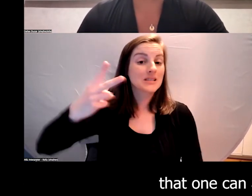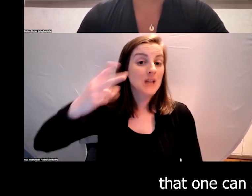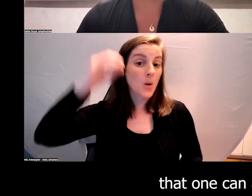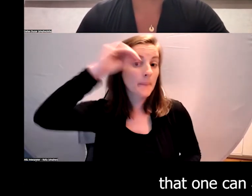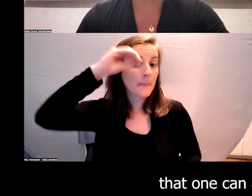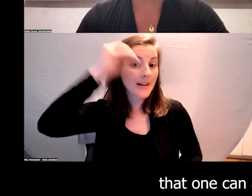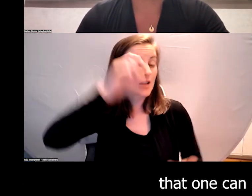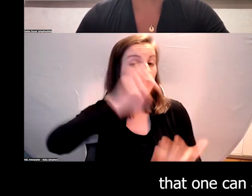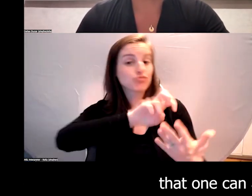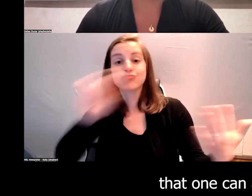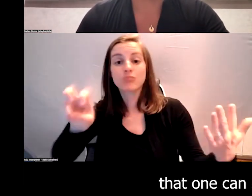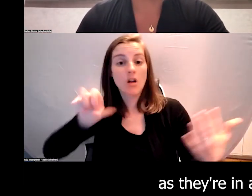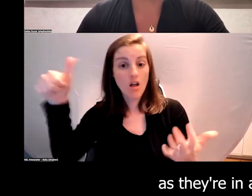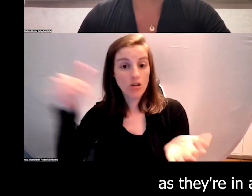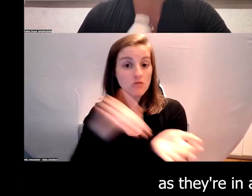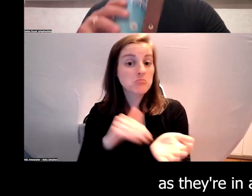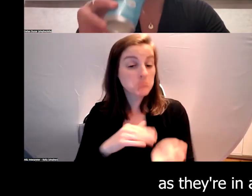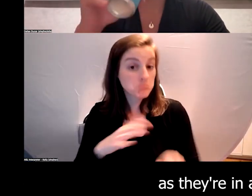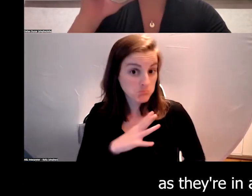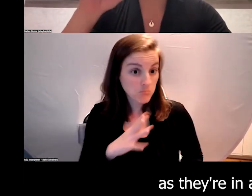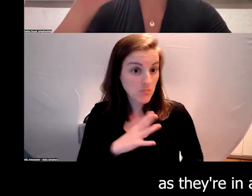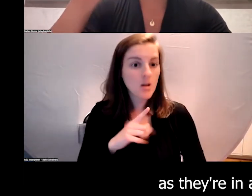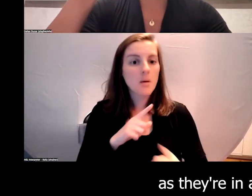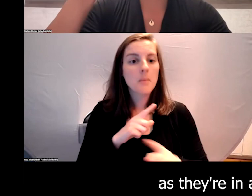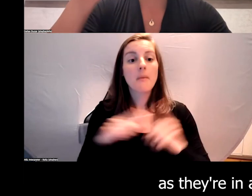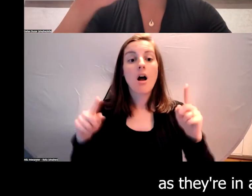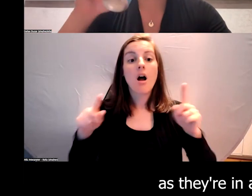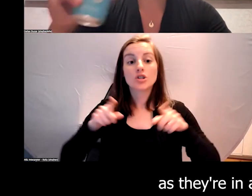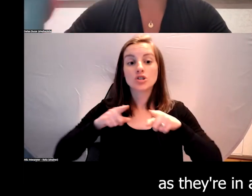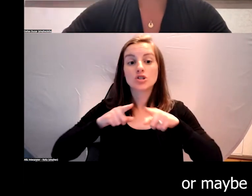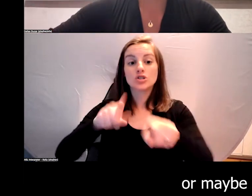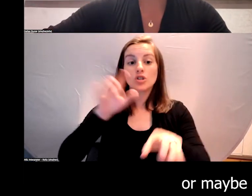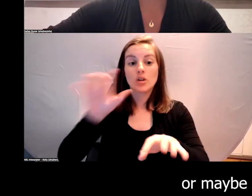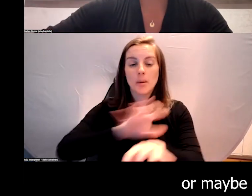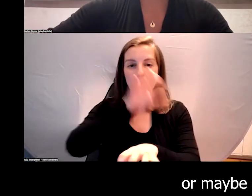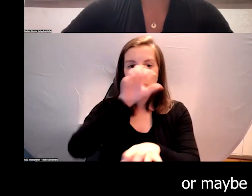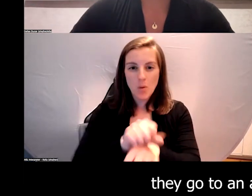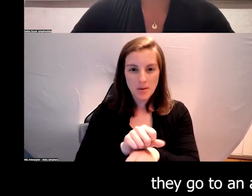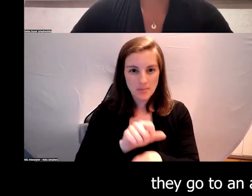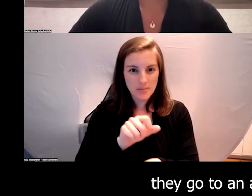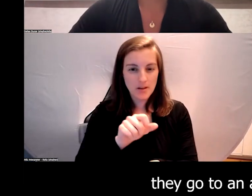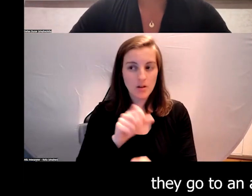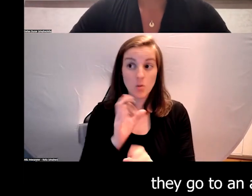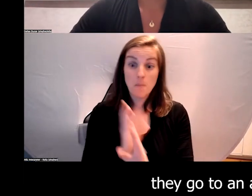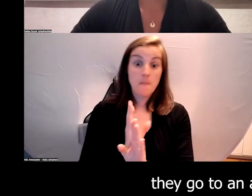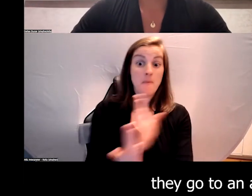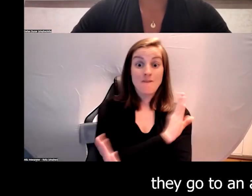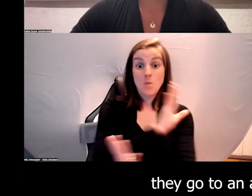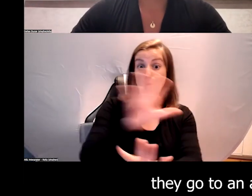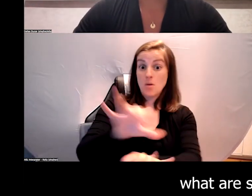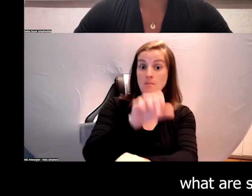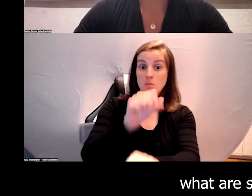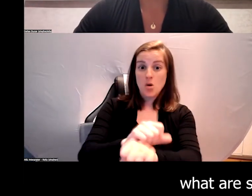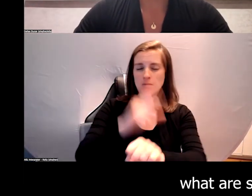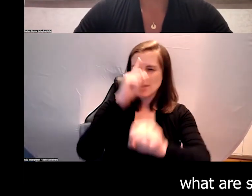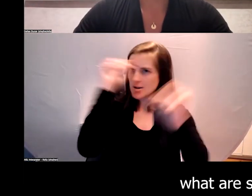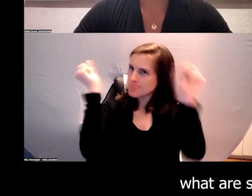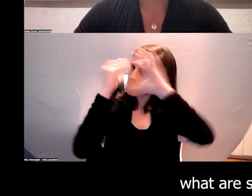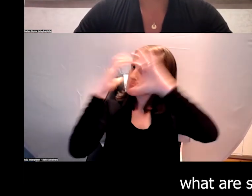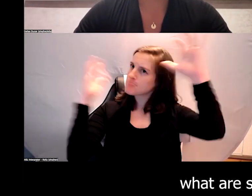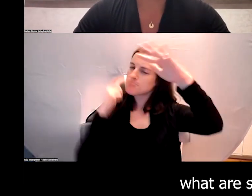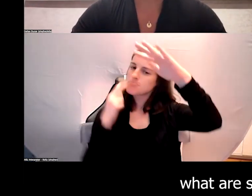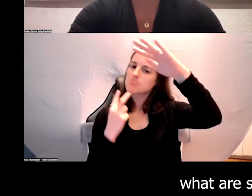that one can ask themselves as they're in an appointment, or maybe even before they go to an appointment? Like, what are some